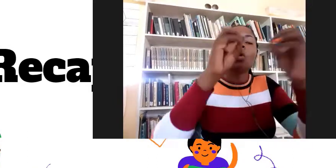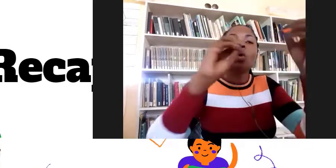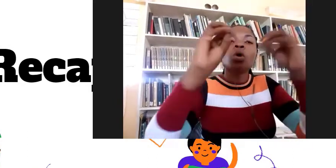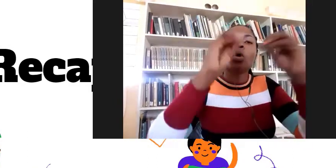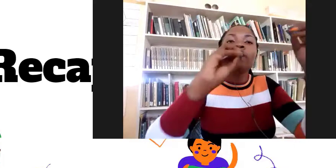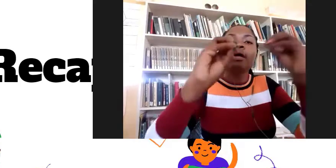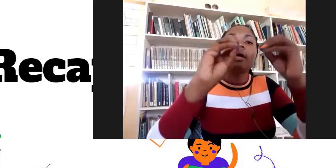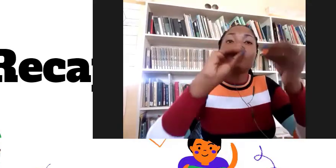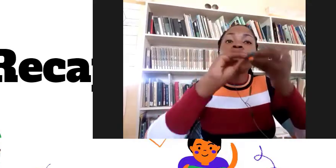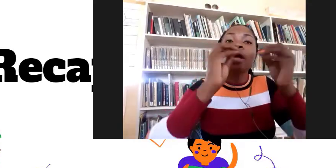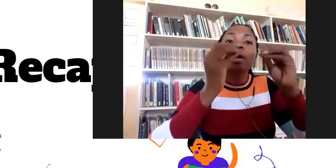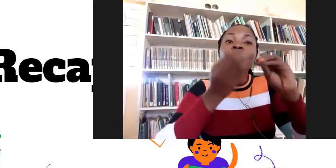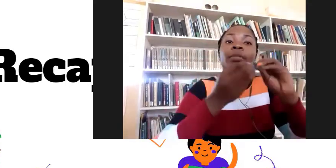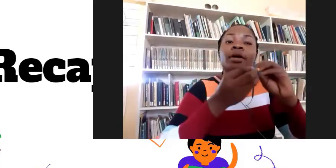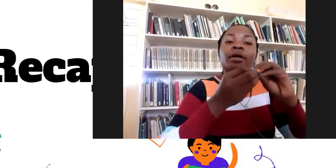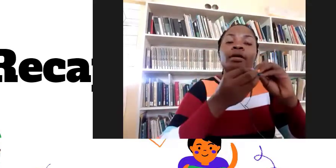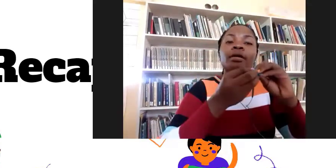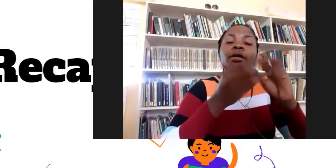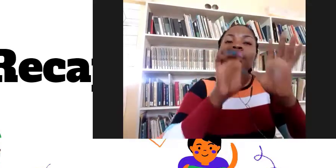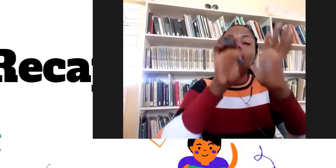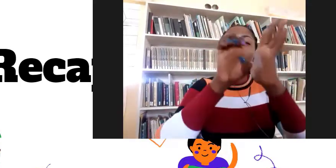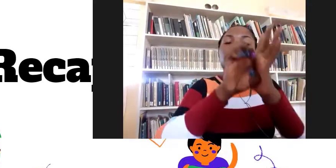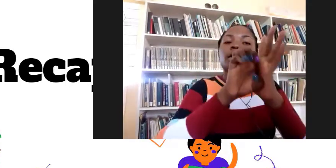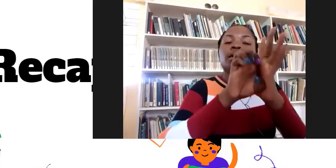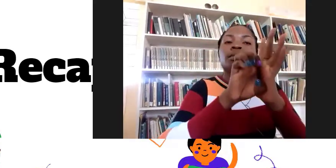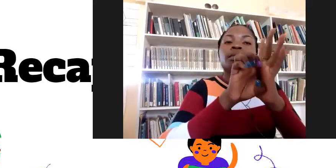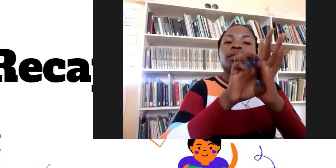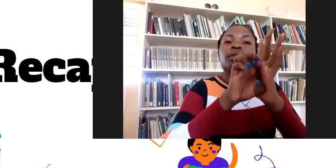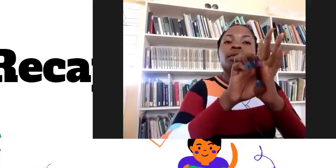using 25 or 23 and 23.